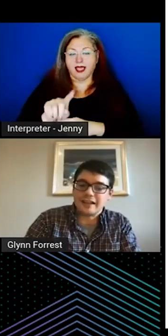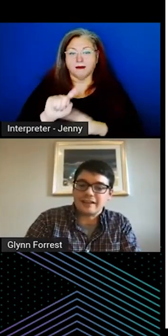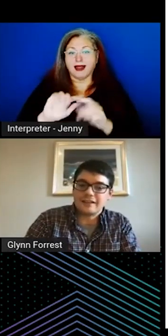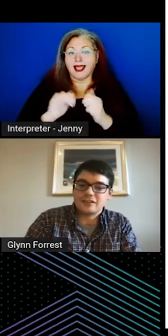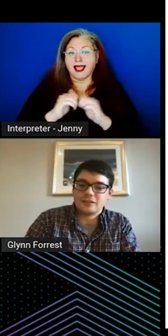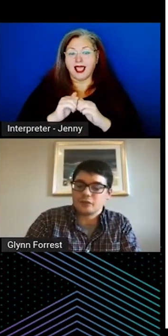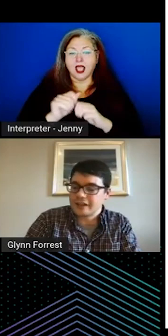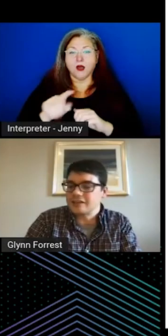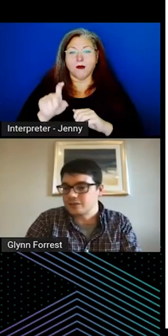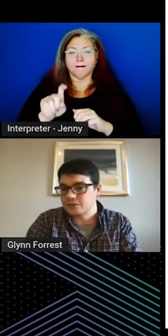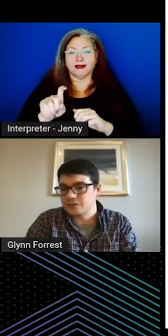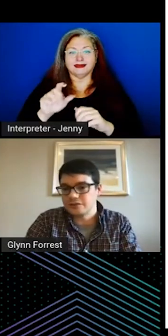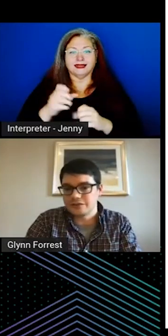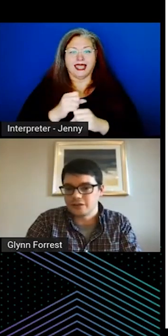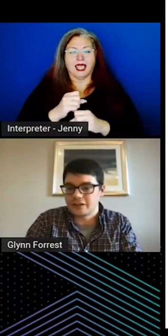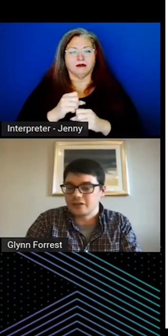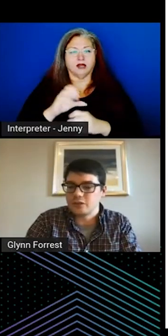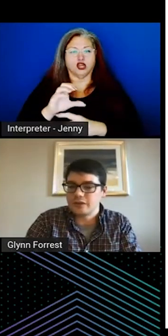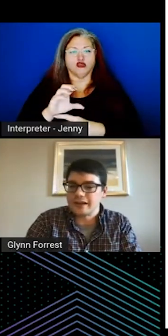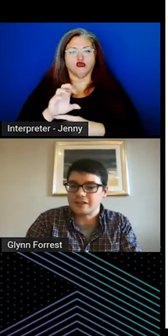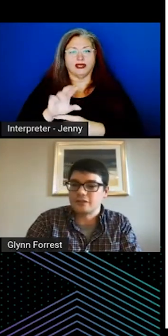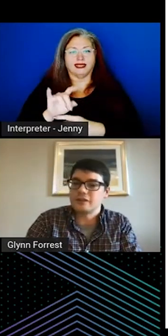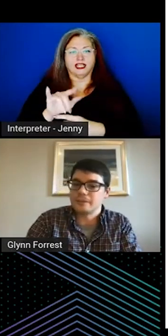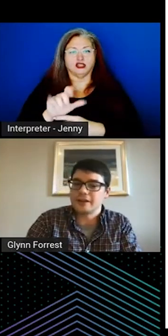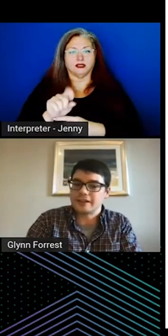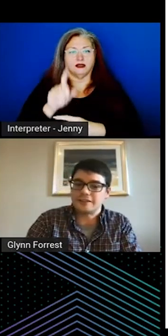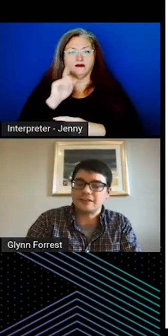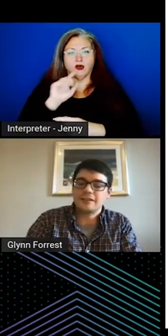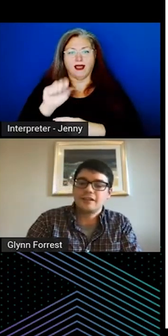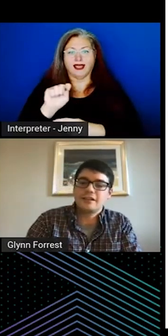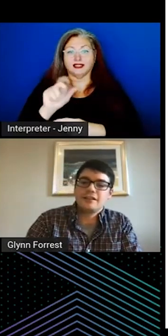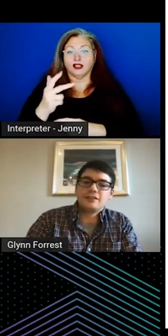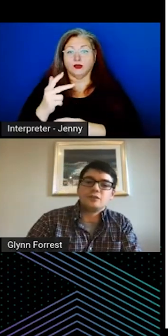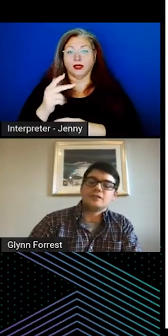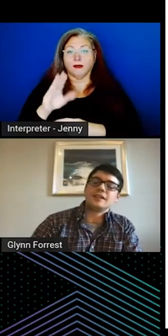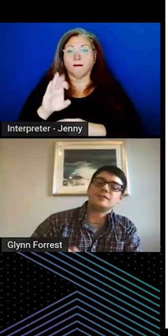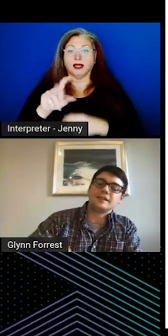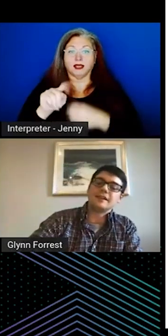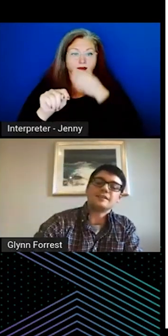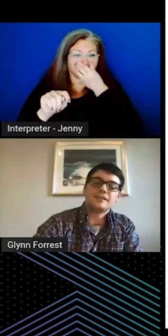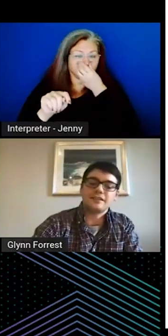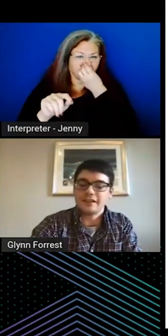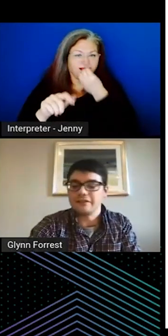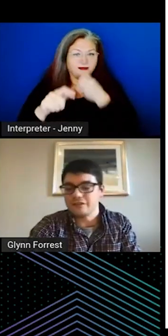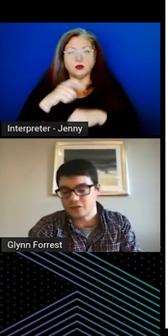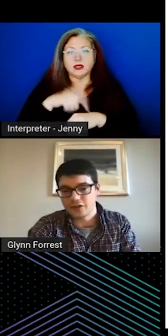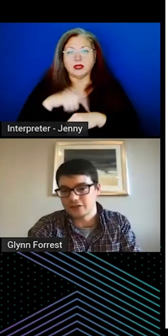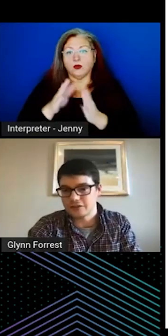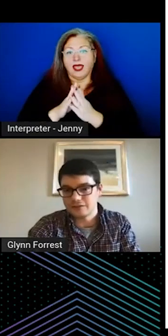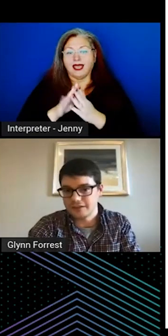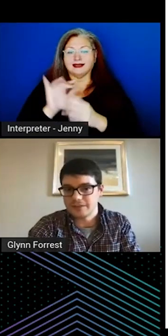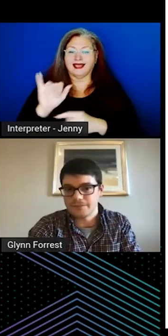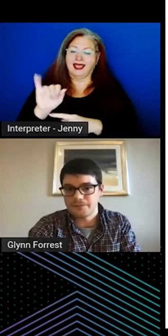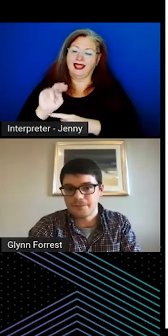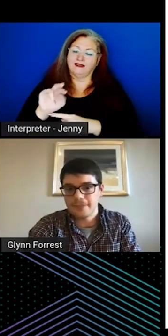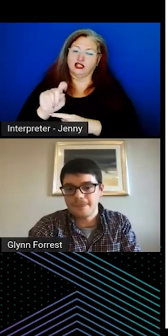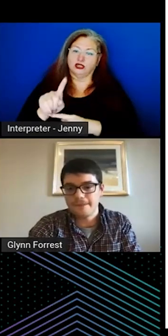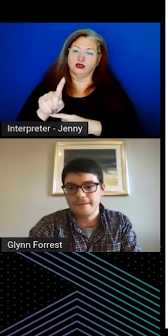needs to get some credentials for a new S3 bucket. So it's time to ask the infrastructure